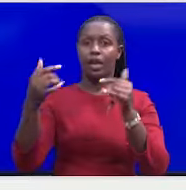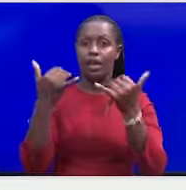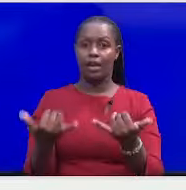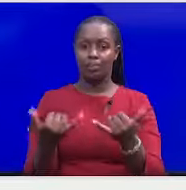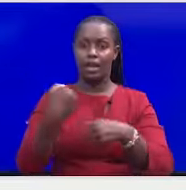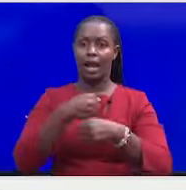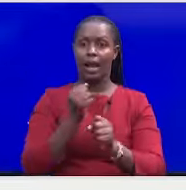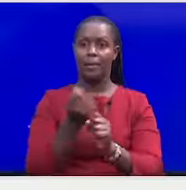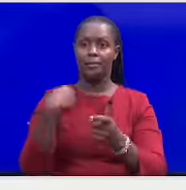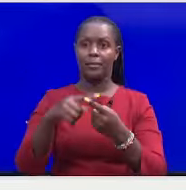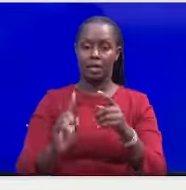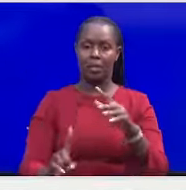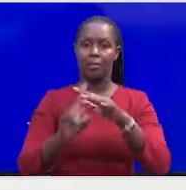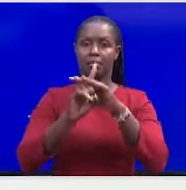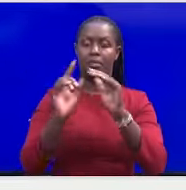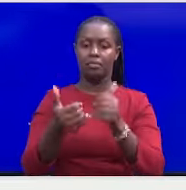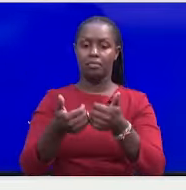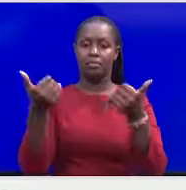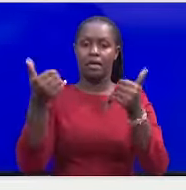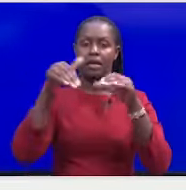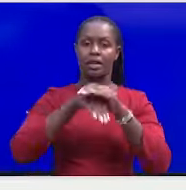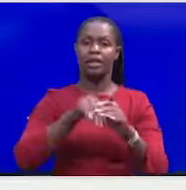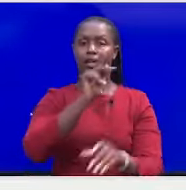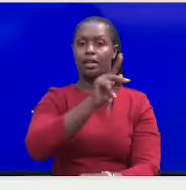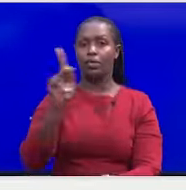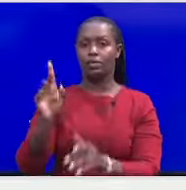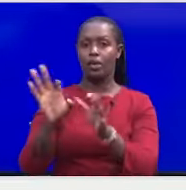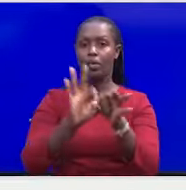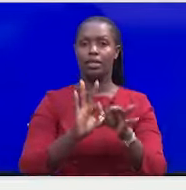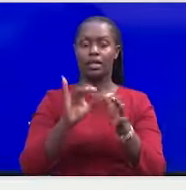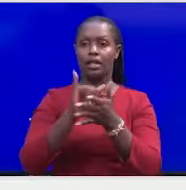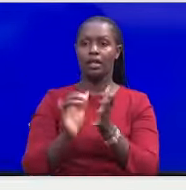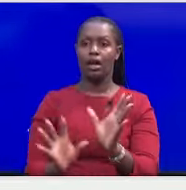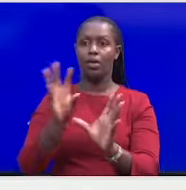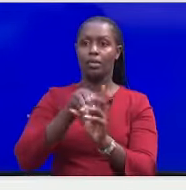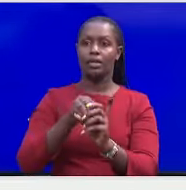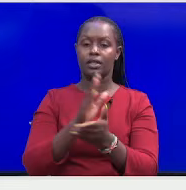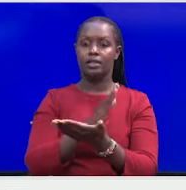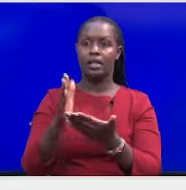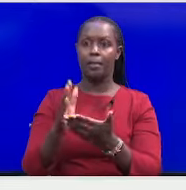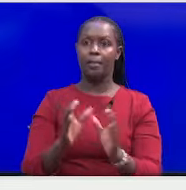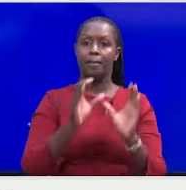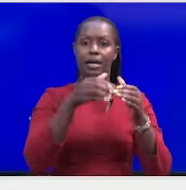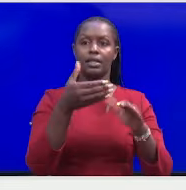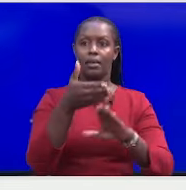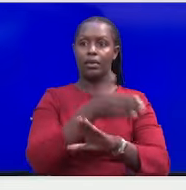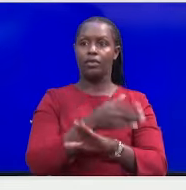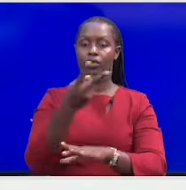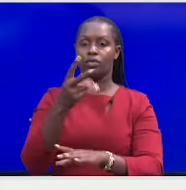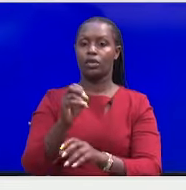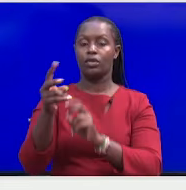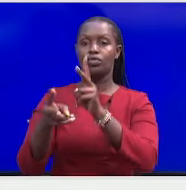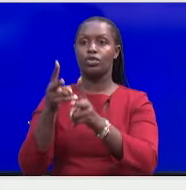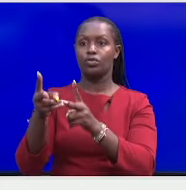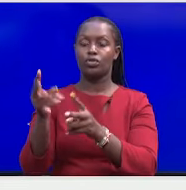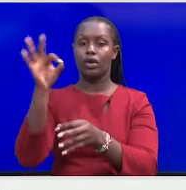forced emergence of rift in President Ruto's Kenya Kwanza coalition that accommodated several parties before the 2022 general election.